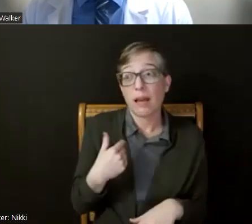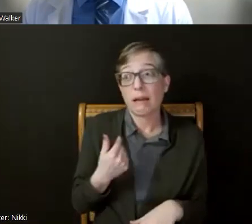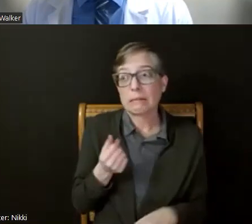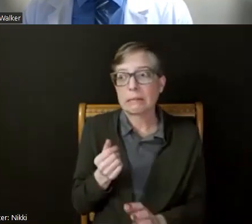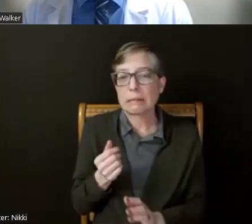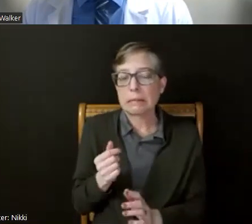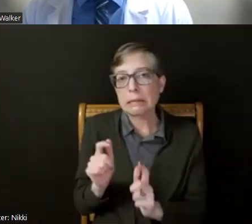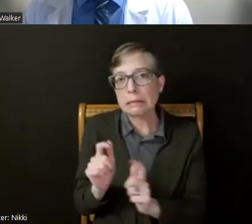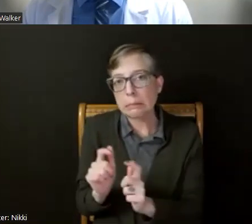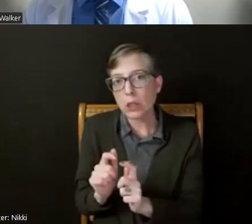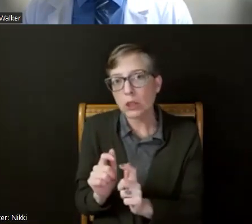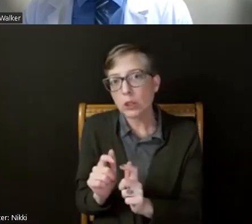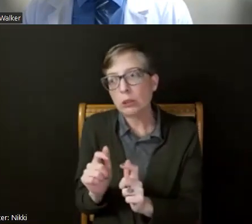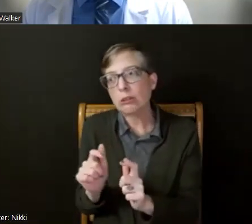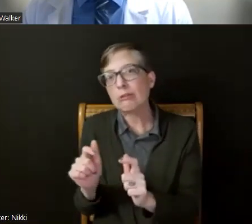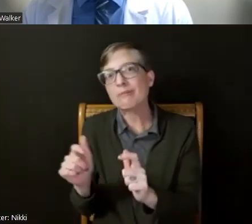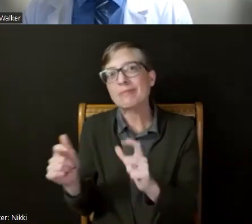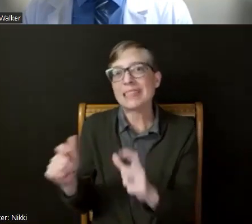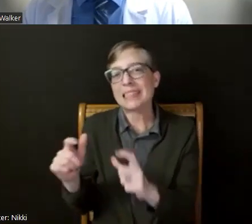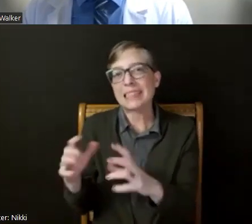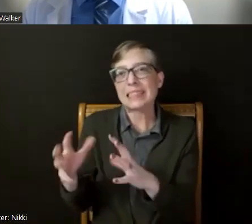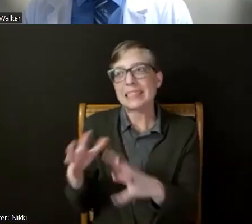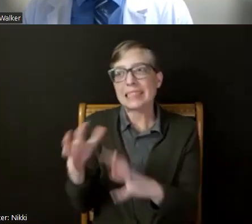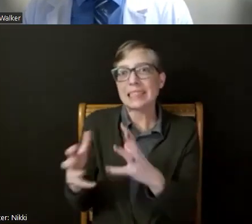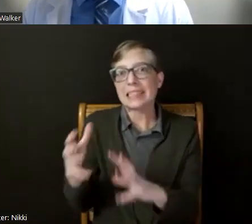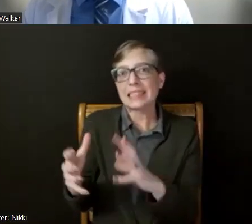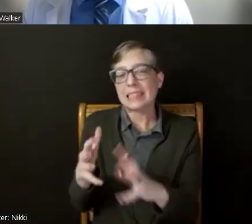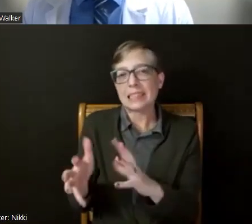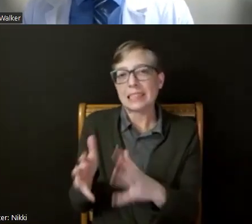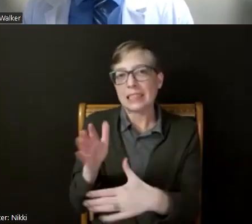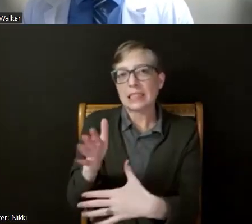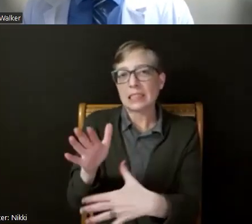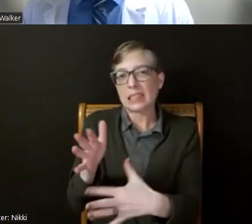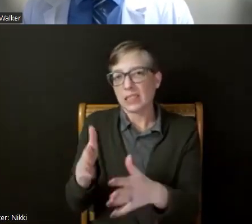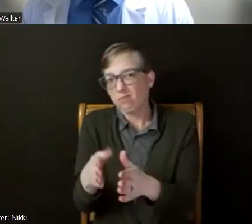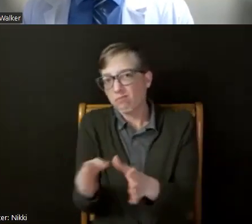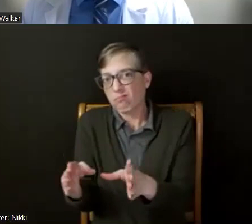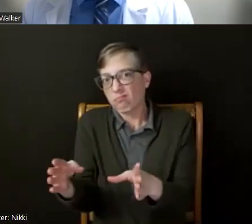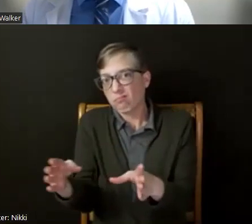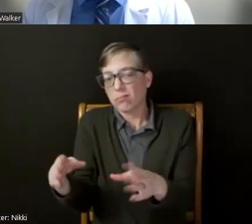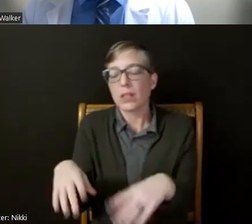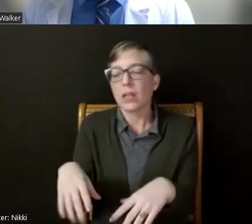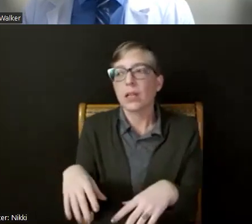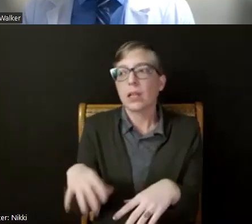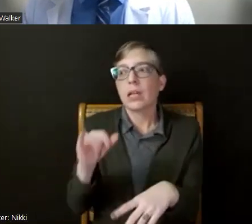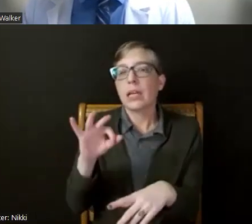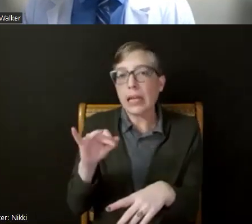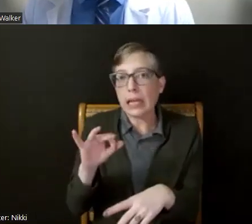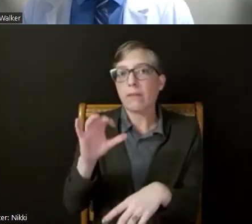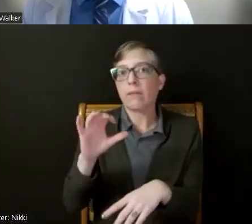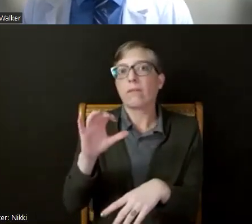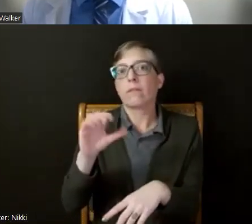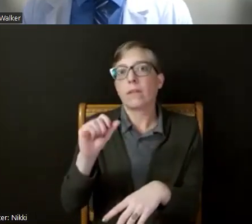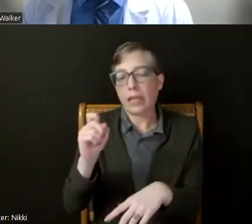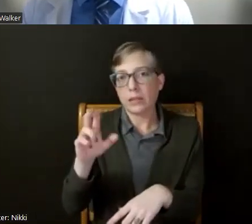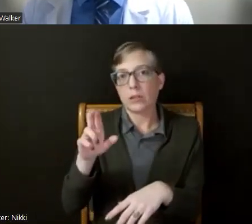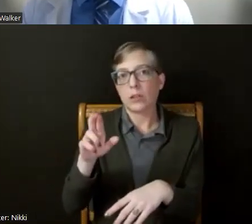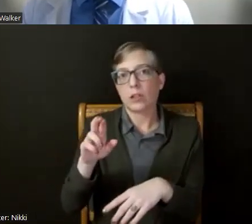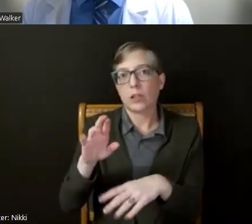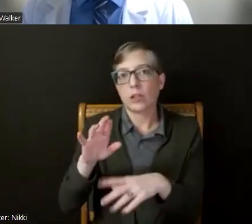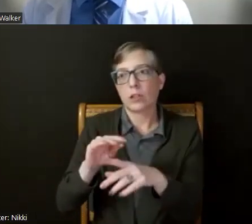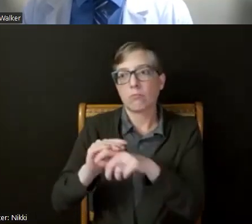is treated with surgery right away and is found to have cancer that has crept to the lymph nodes, that will also